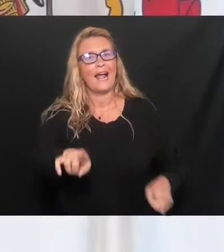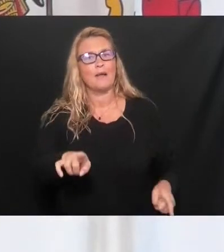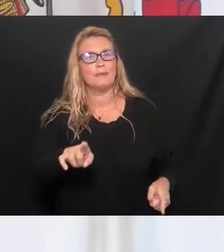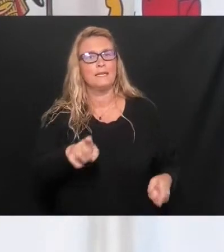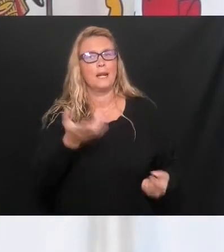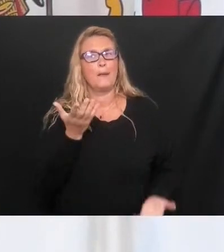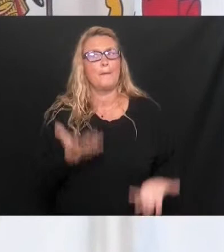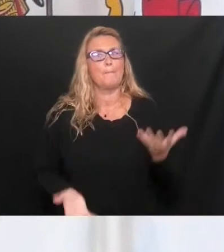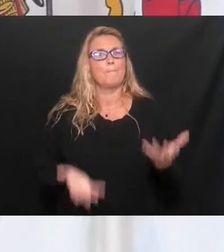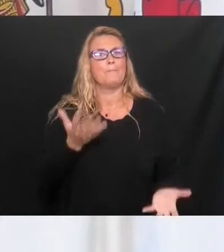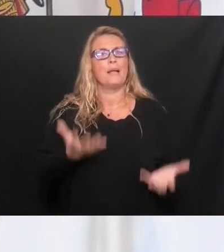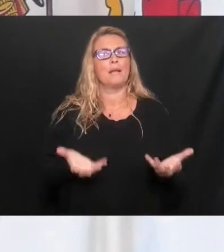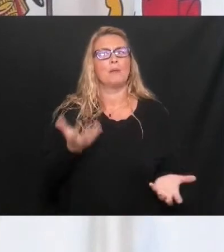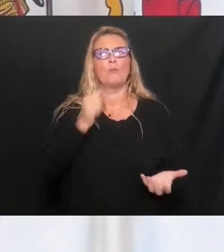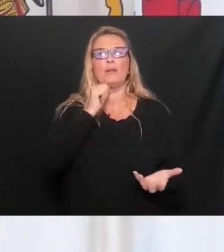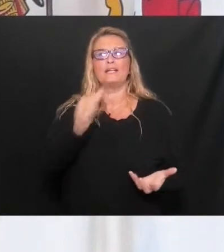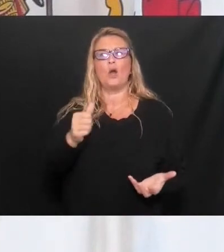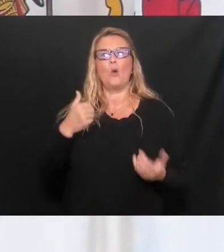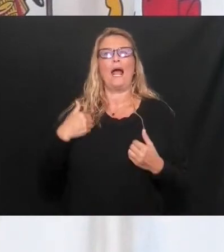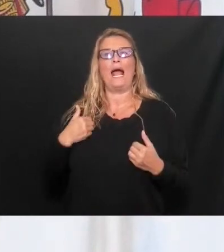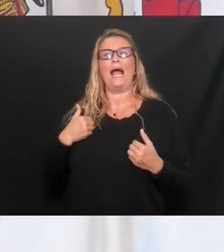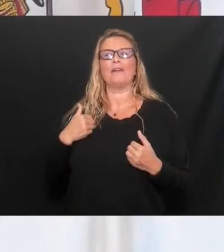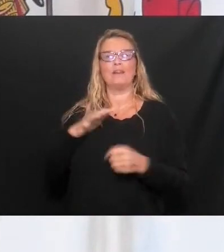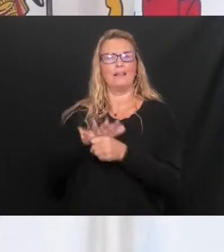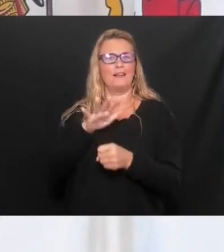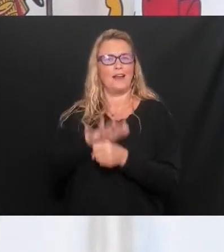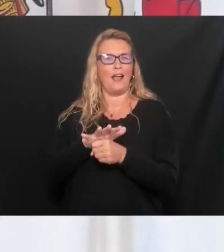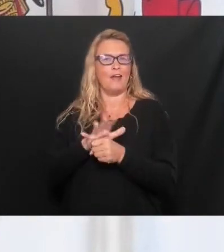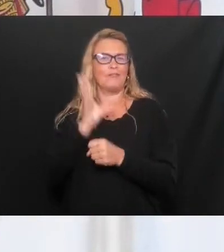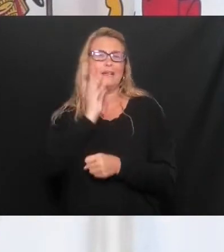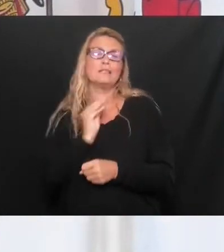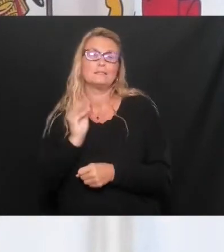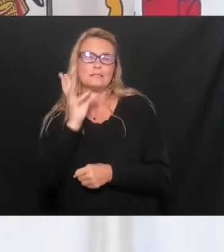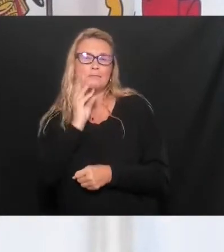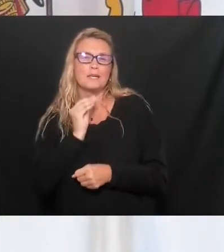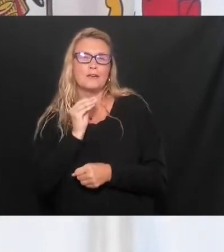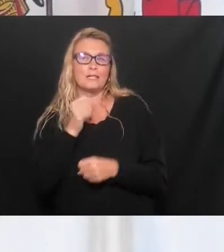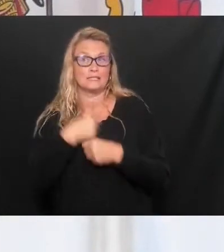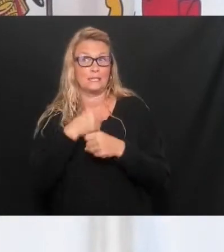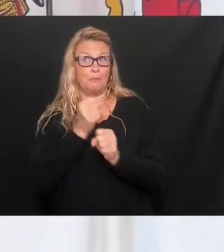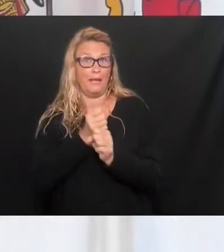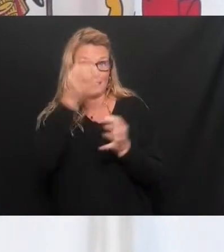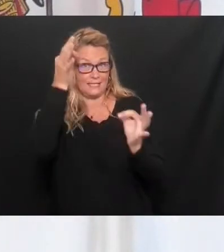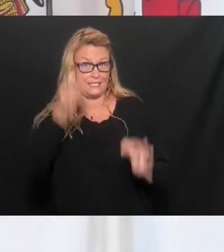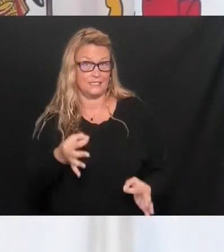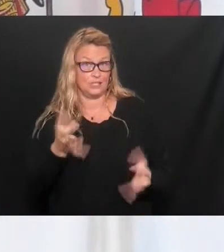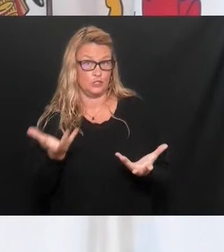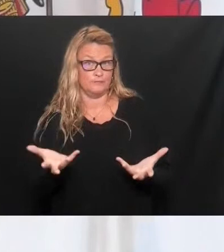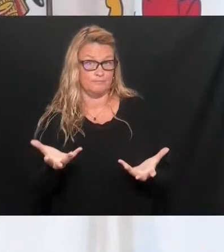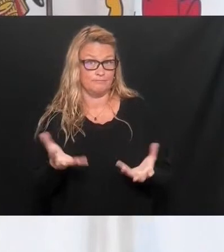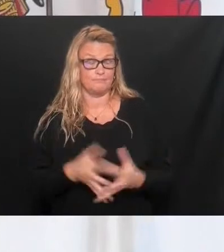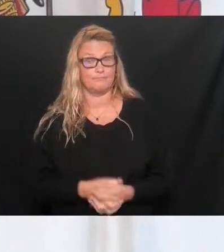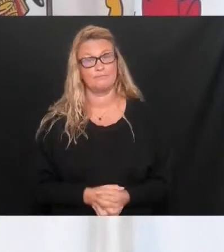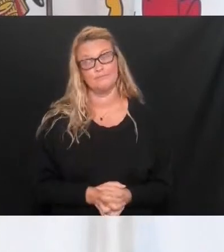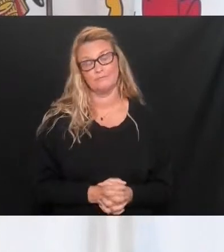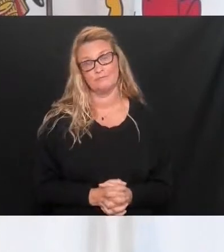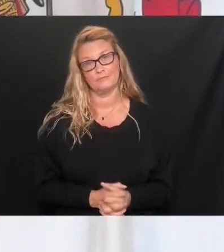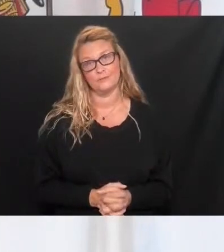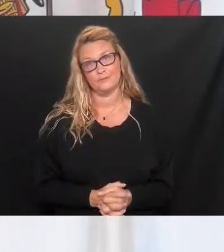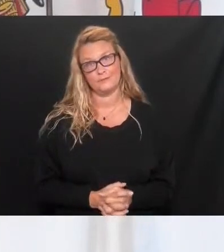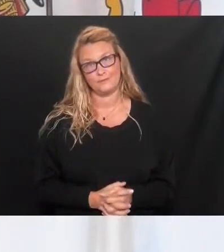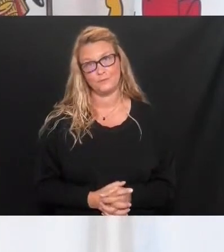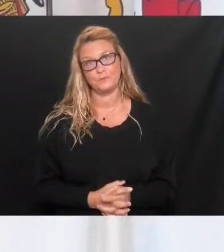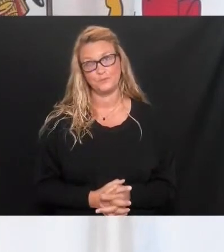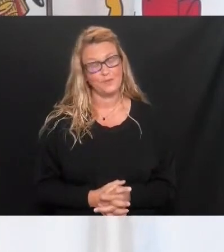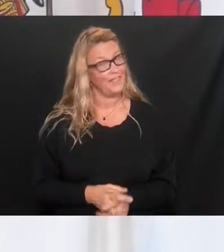don't have the expertise or the experience or whatever to be making these decisions. Well, it is